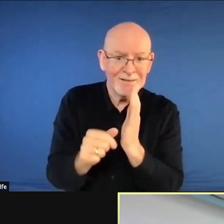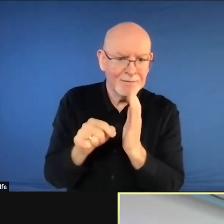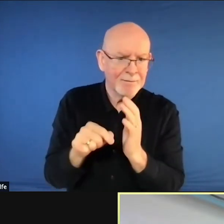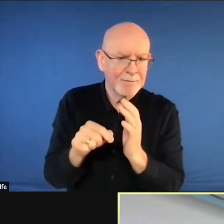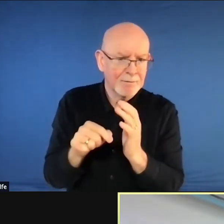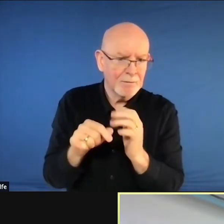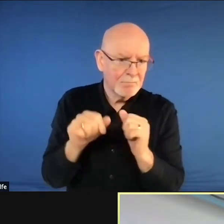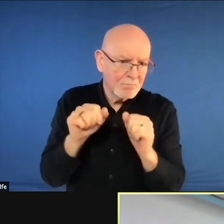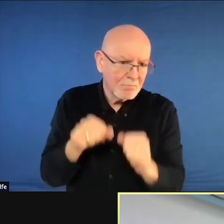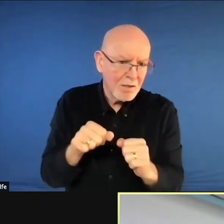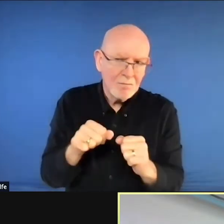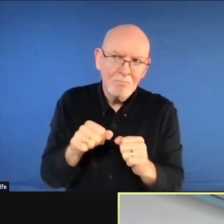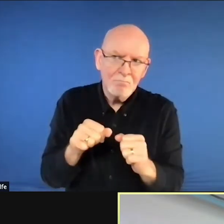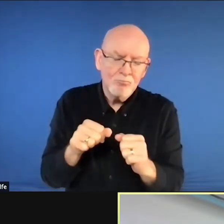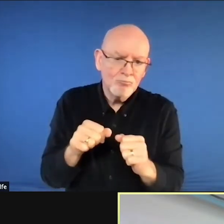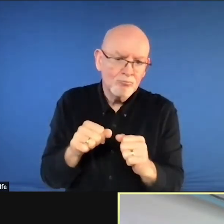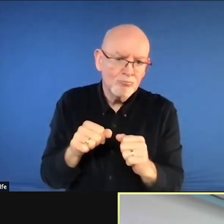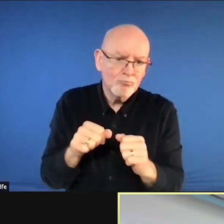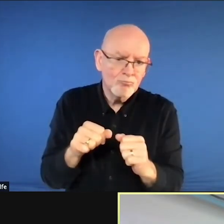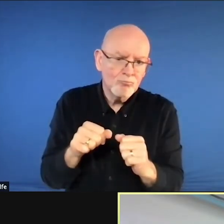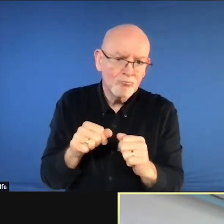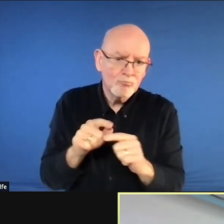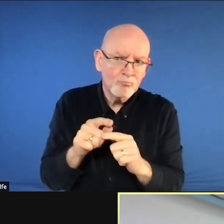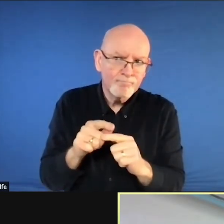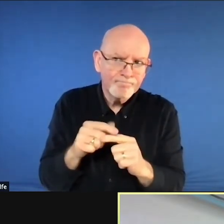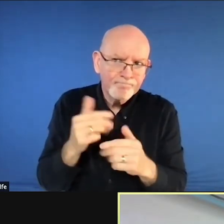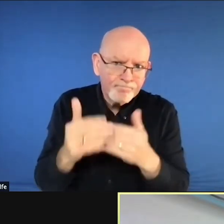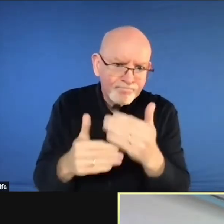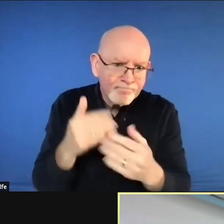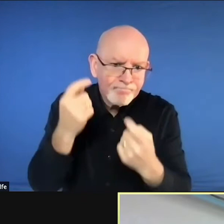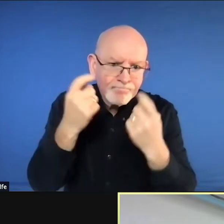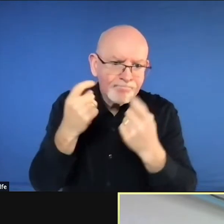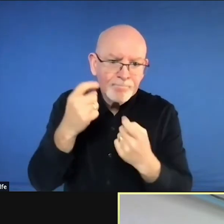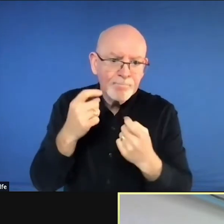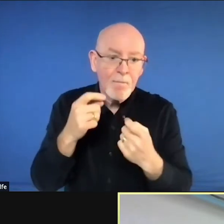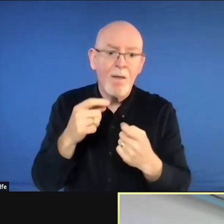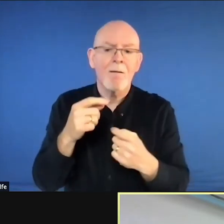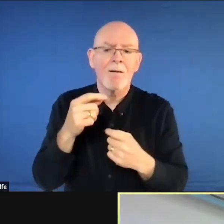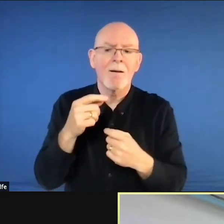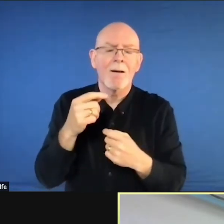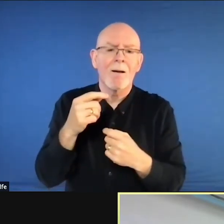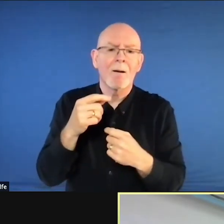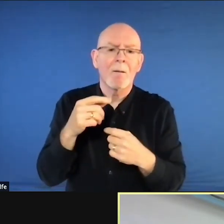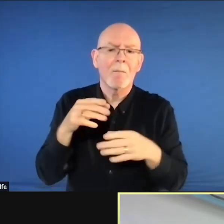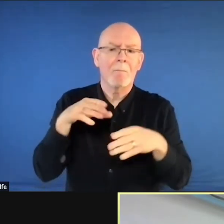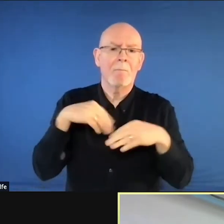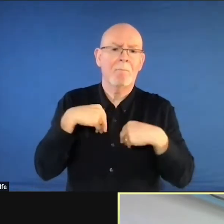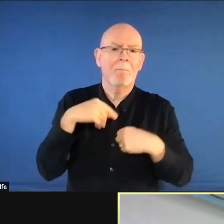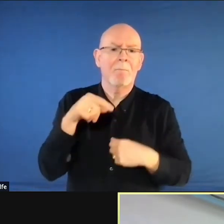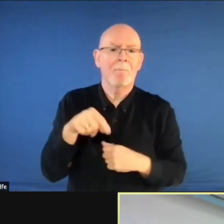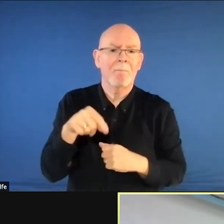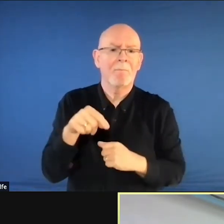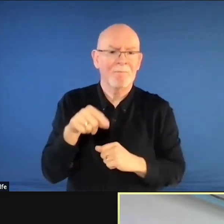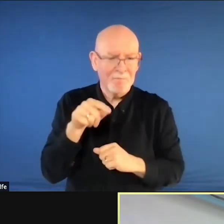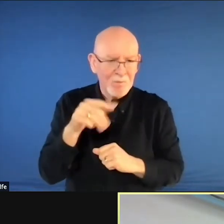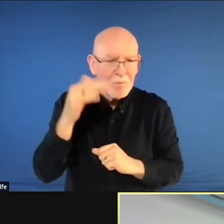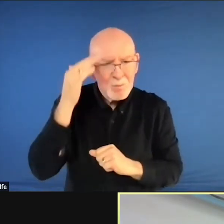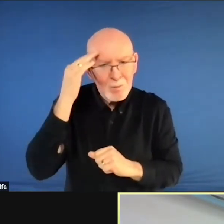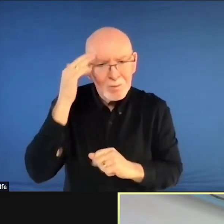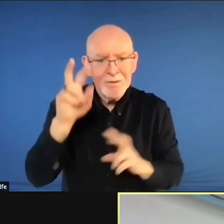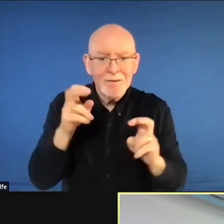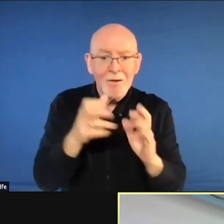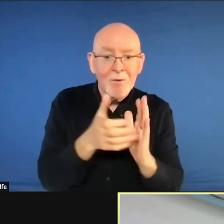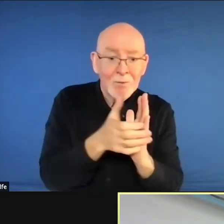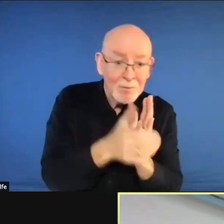recognize, the competencies and the skills, the expertise of refugees themselves on the field.